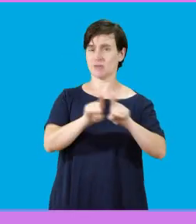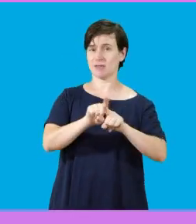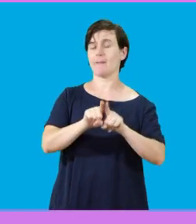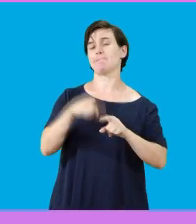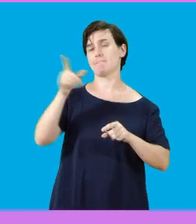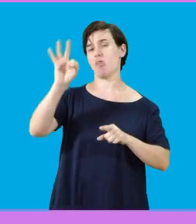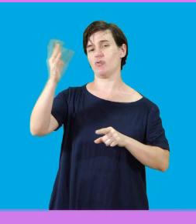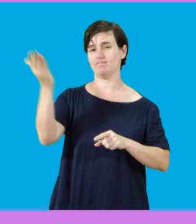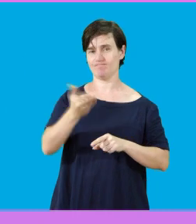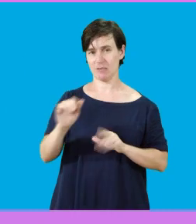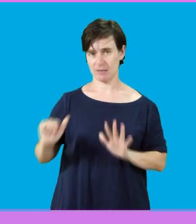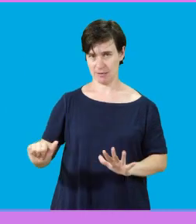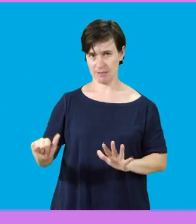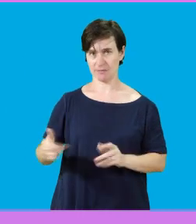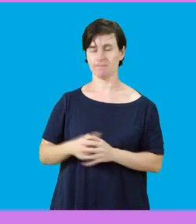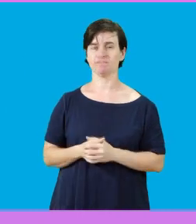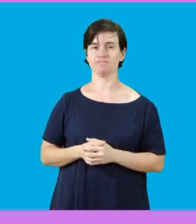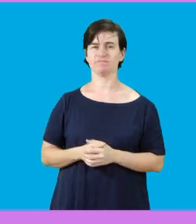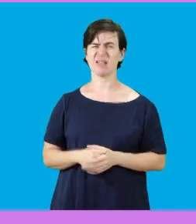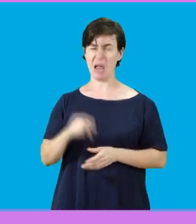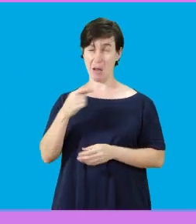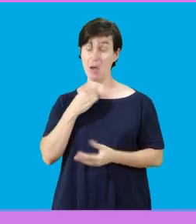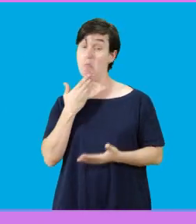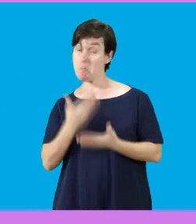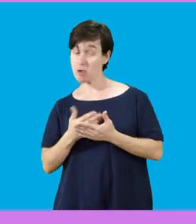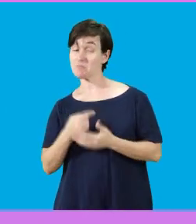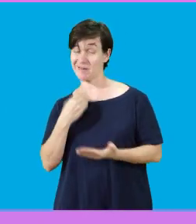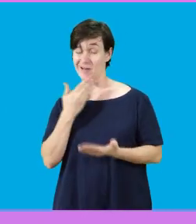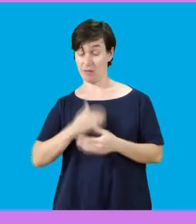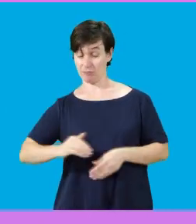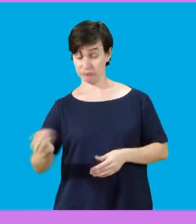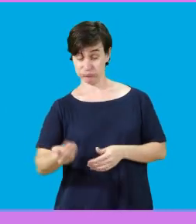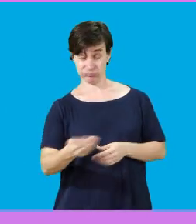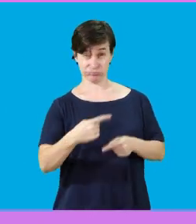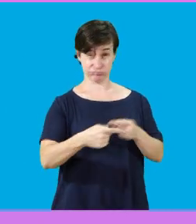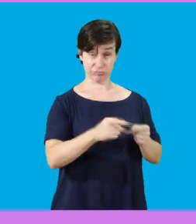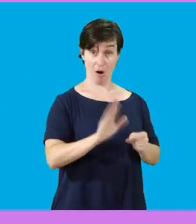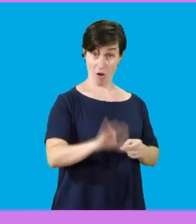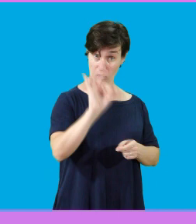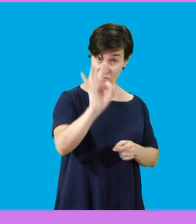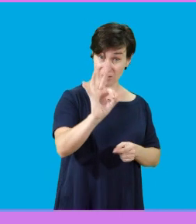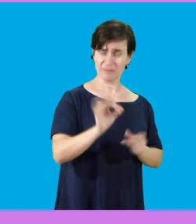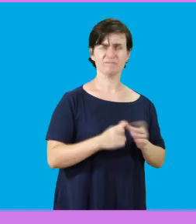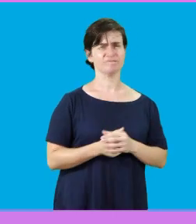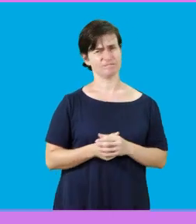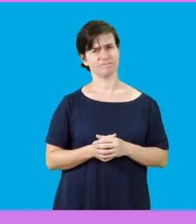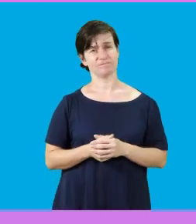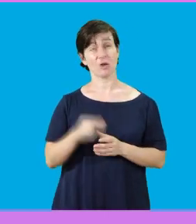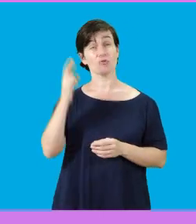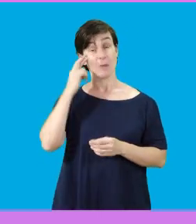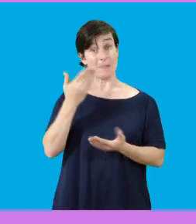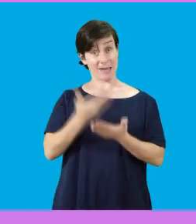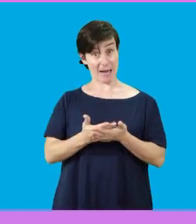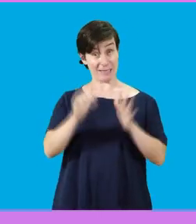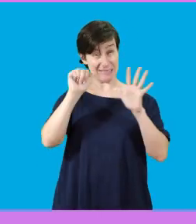1 over 2. Then what is the probability of landing on a 3? So probability is equals to, how many possible outcomes do we have?